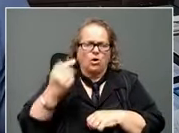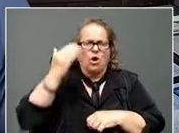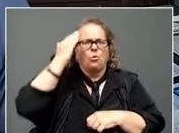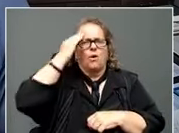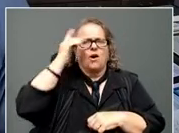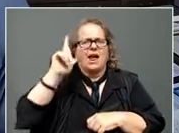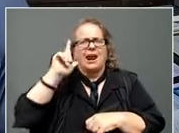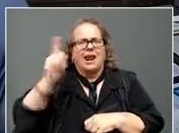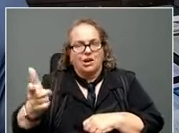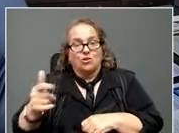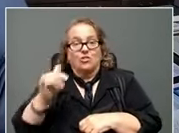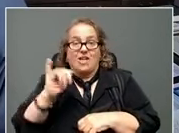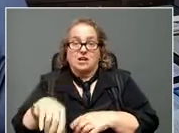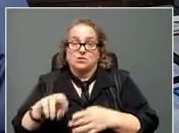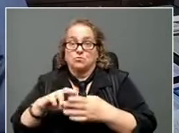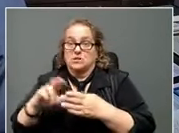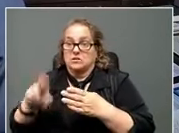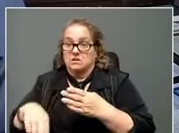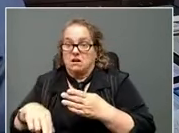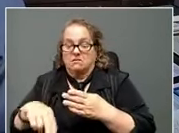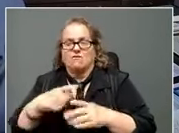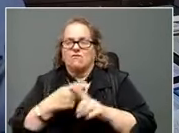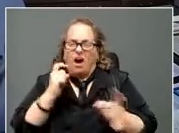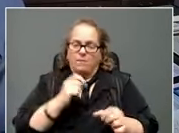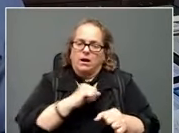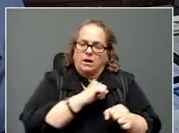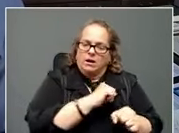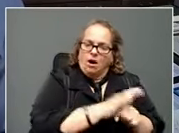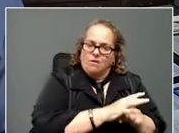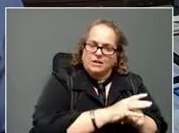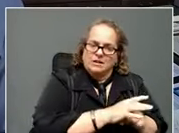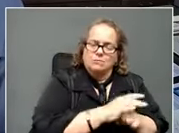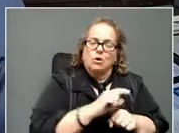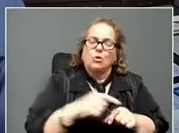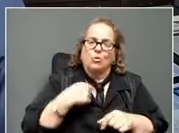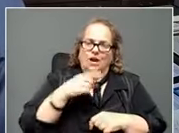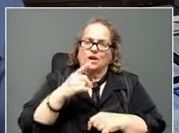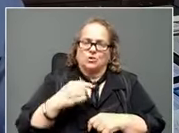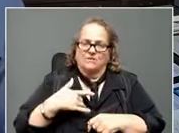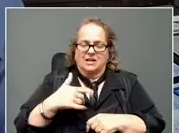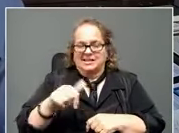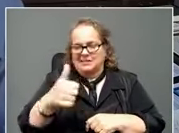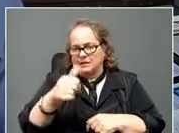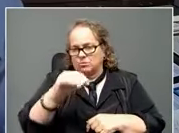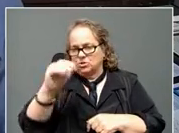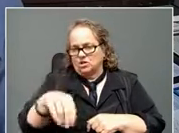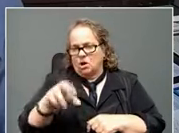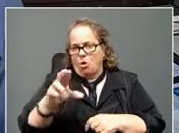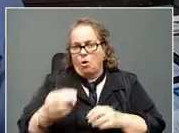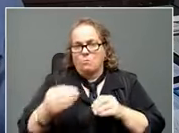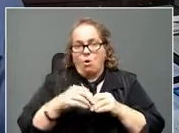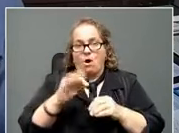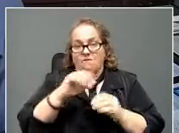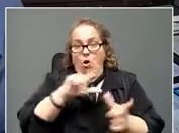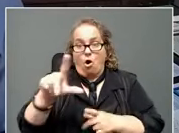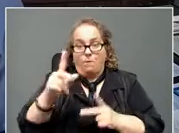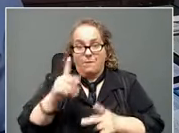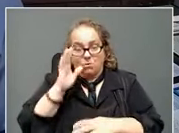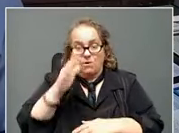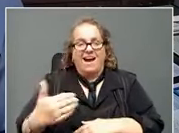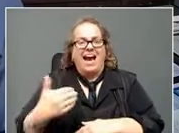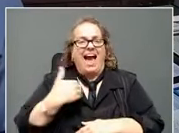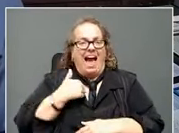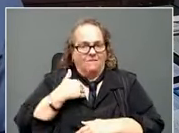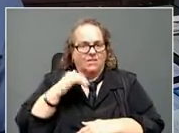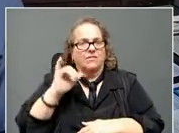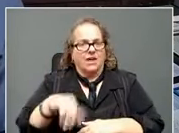prolonged part of COVID. We do think, though, that 10% or more of all people can have the long hauler syndrome. COVID's a bad